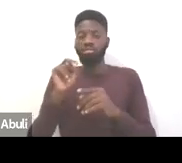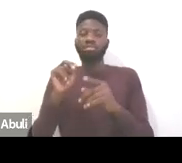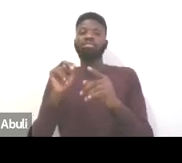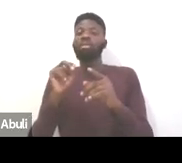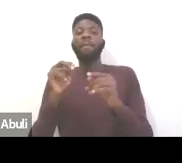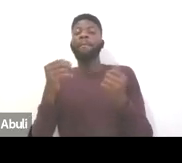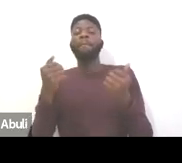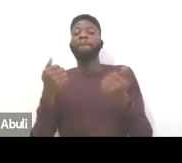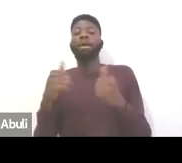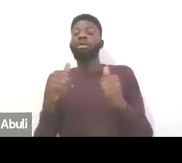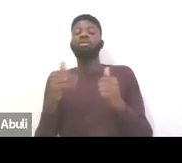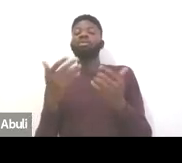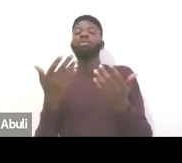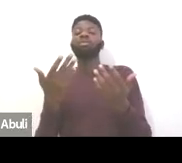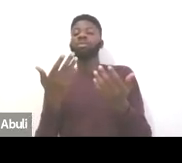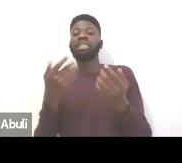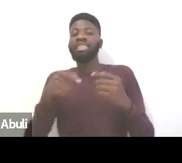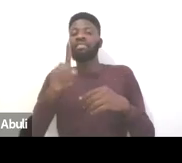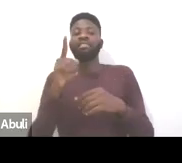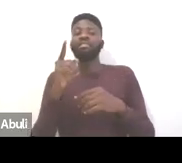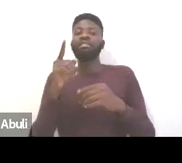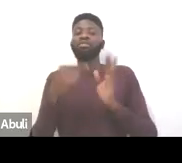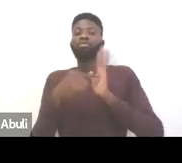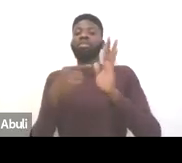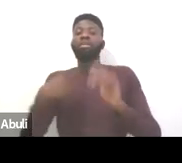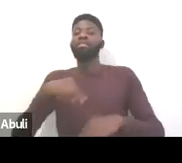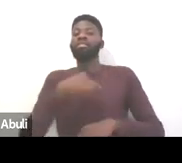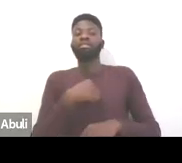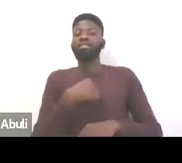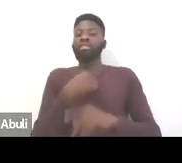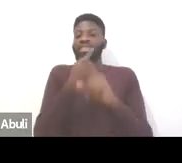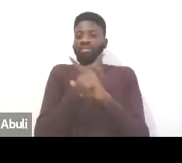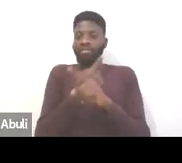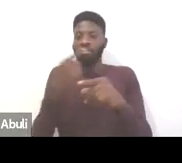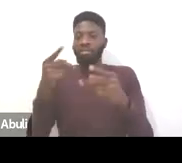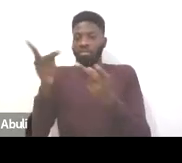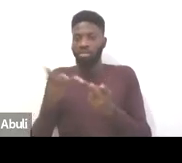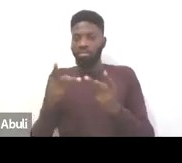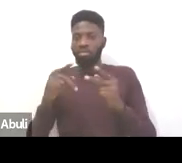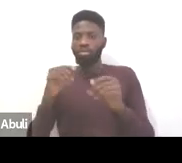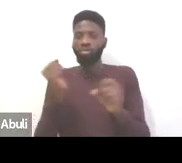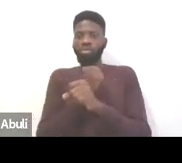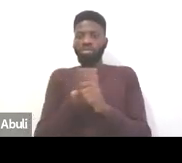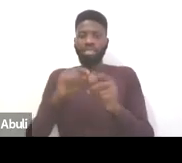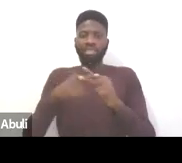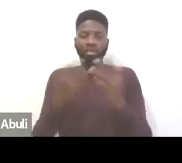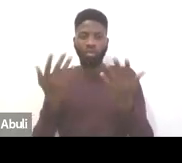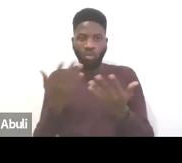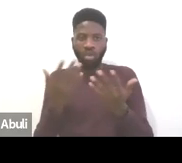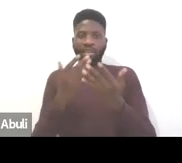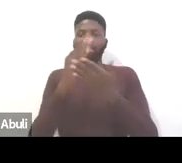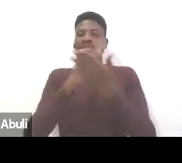not made an effort to show us the different places that the job starts or the subsection